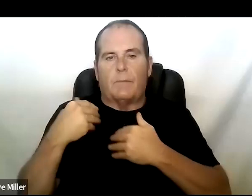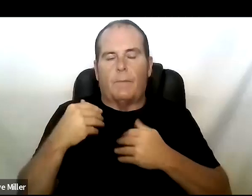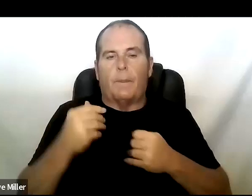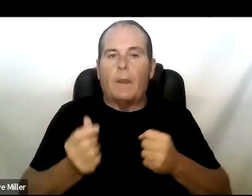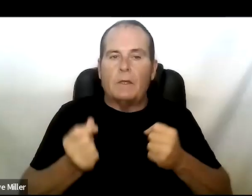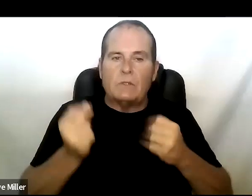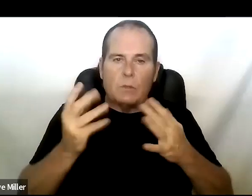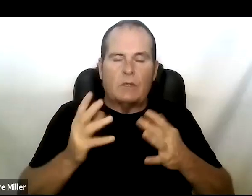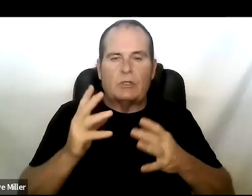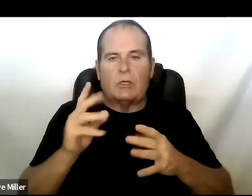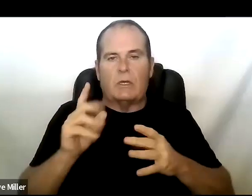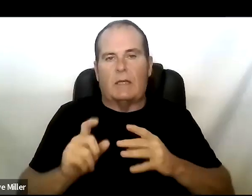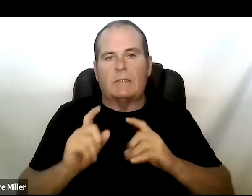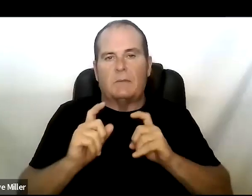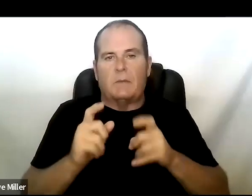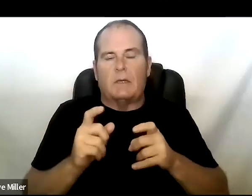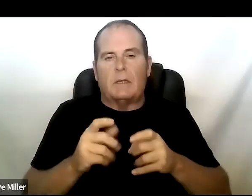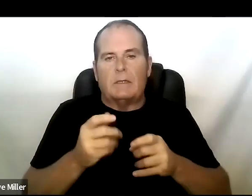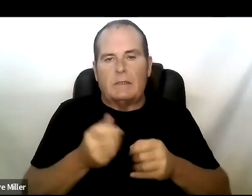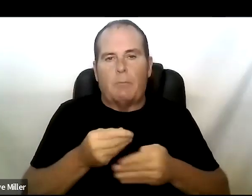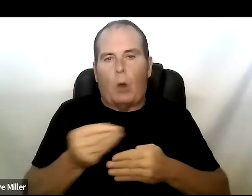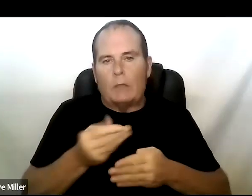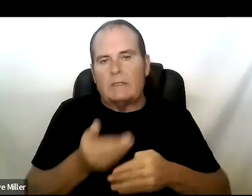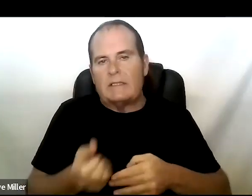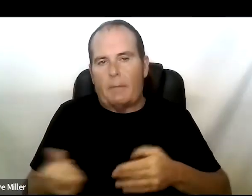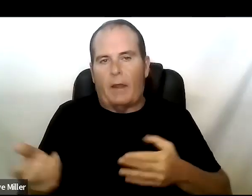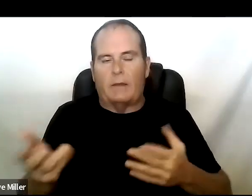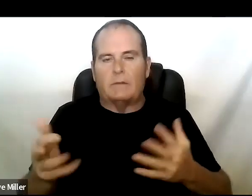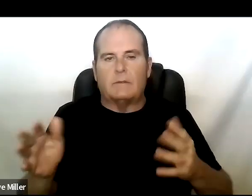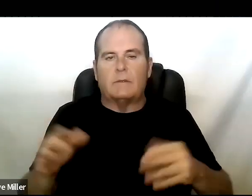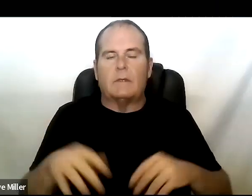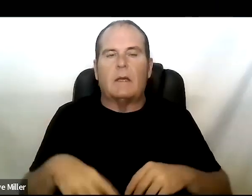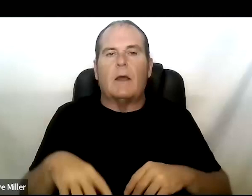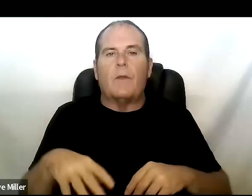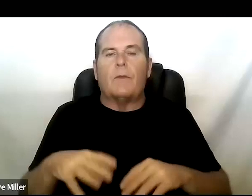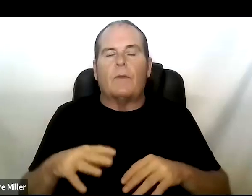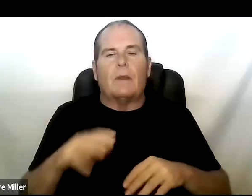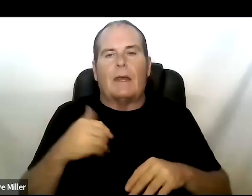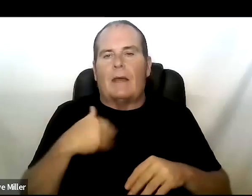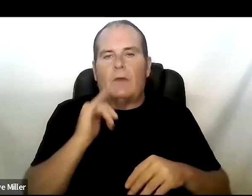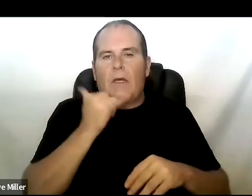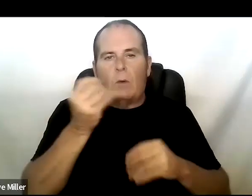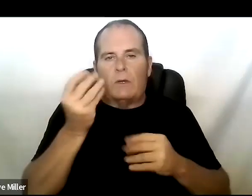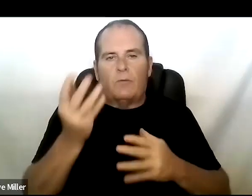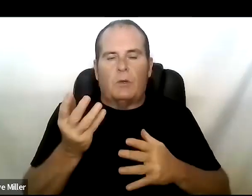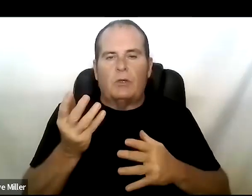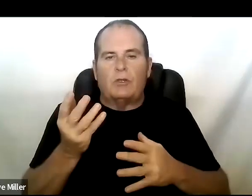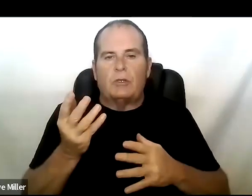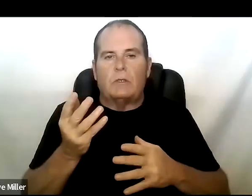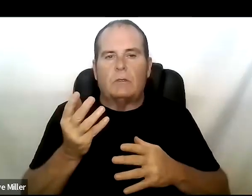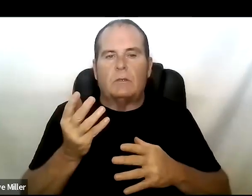to be supplied. They also operate on incorrect information that they have